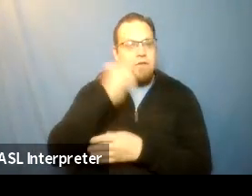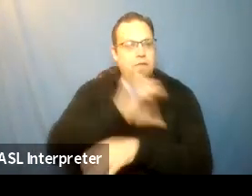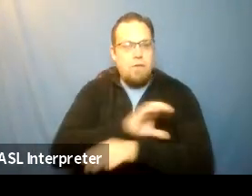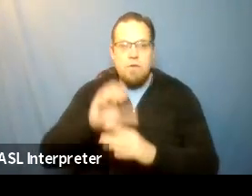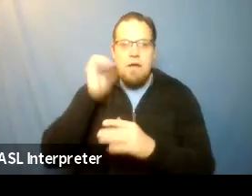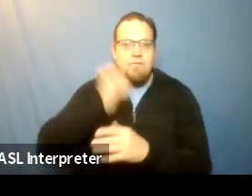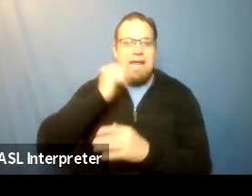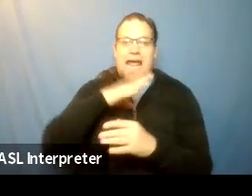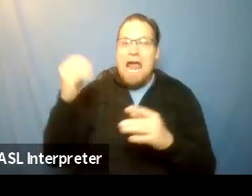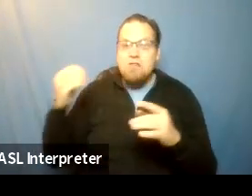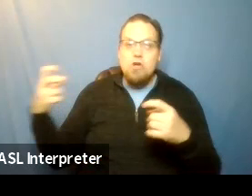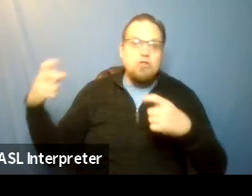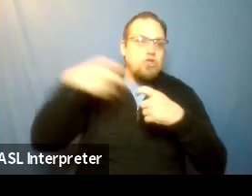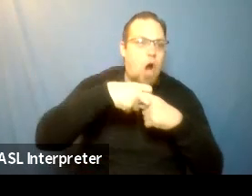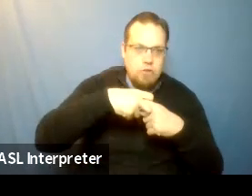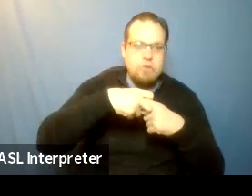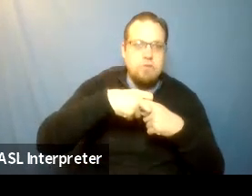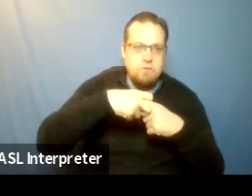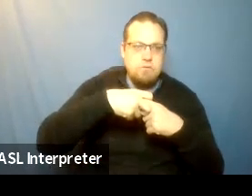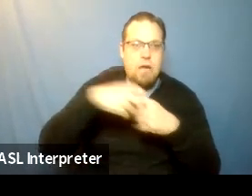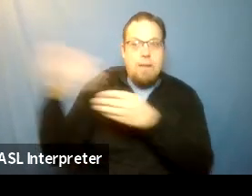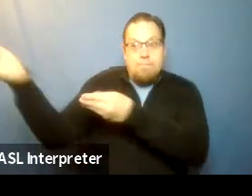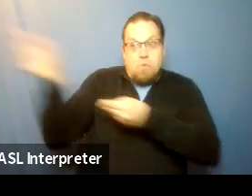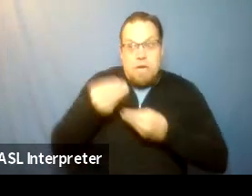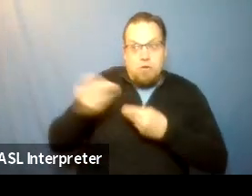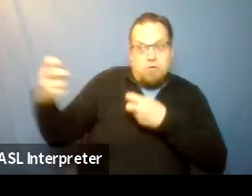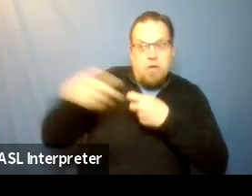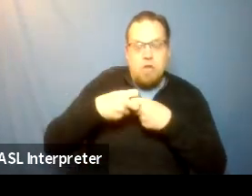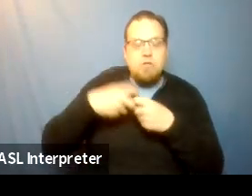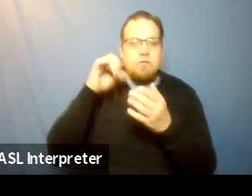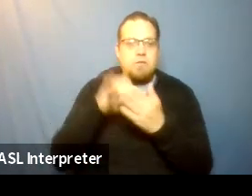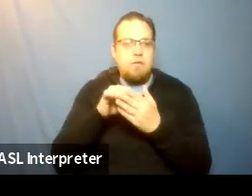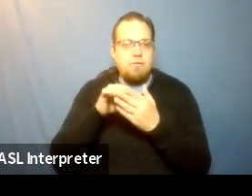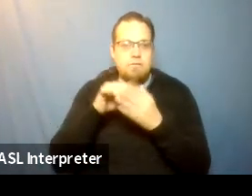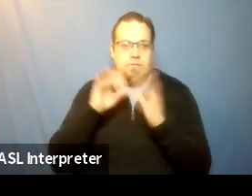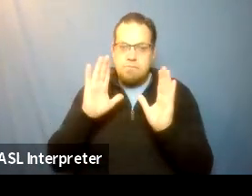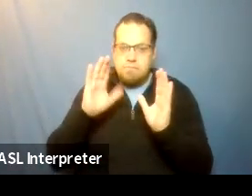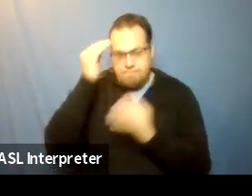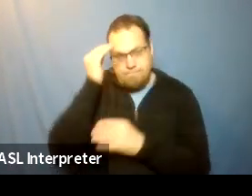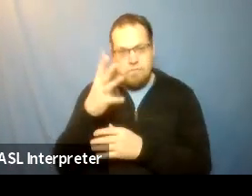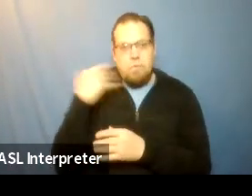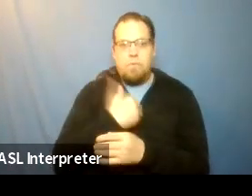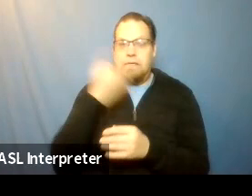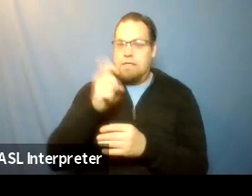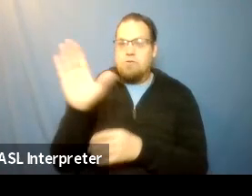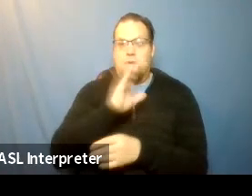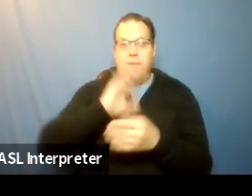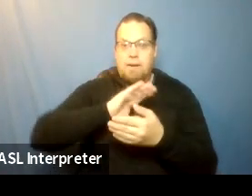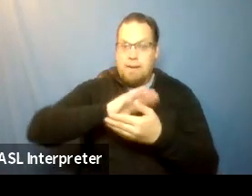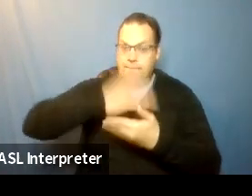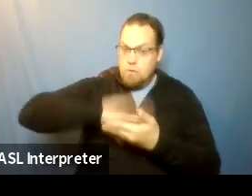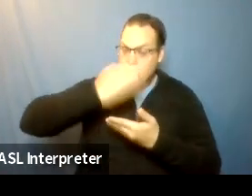they're charged, and that you also bring your chargers. So the guidance would be, obviously, we need your computer. I'd